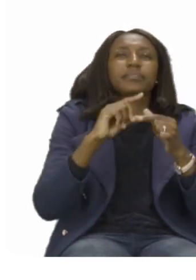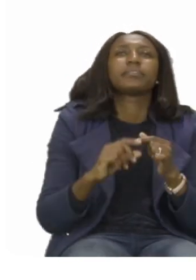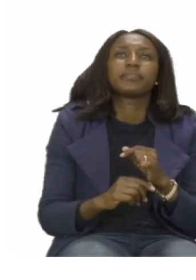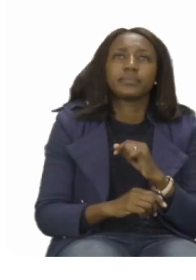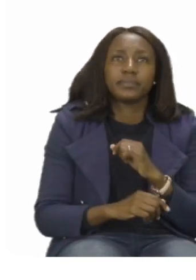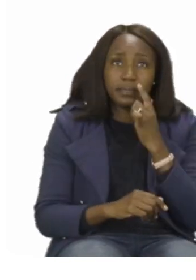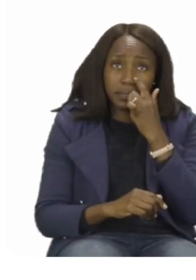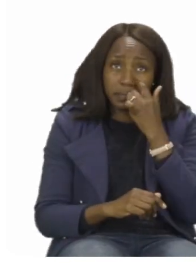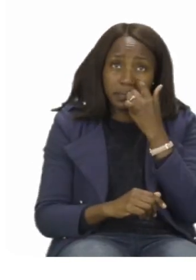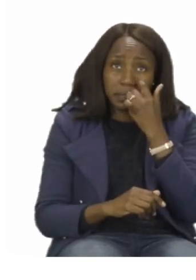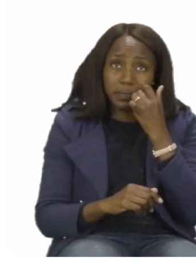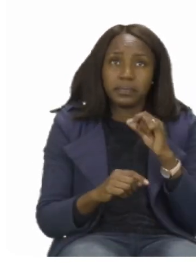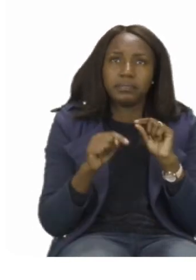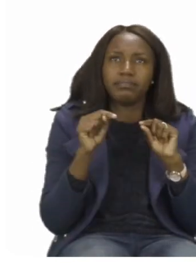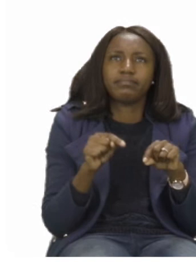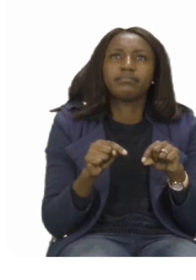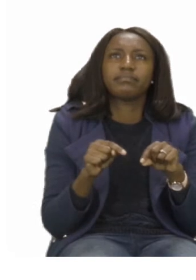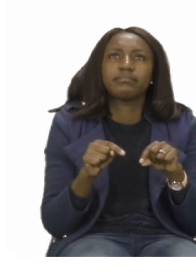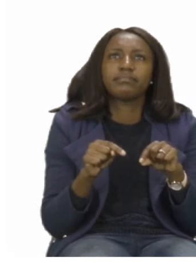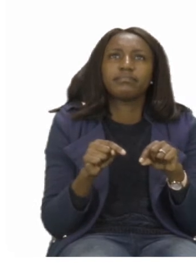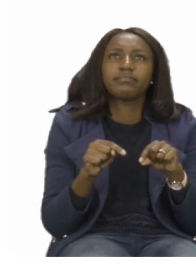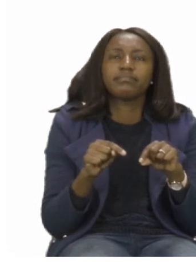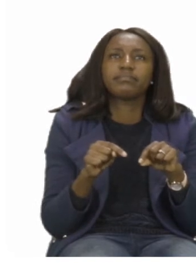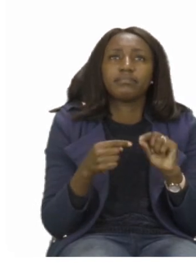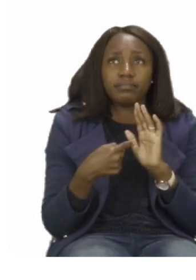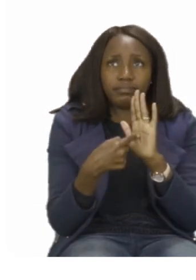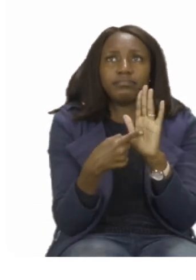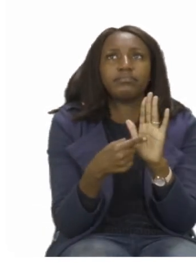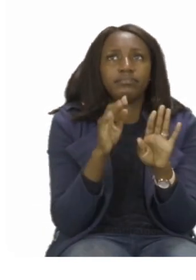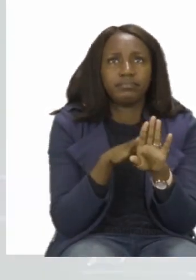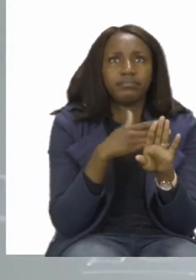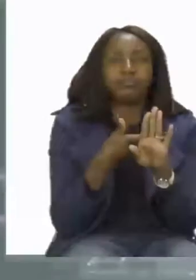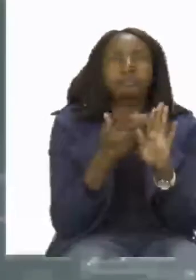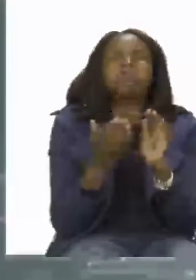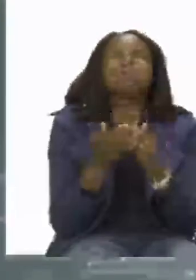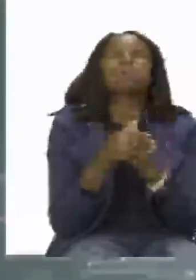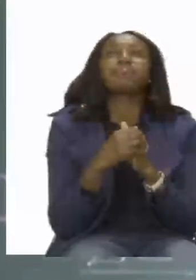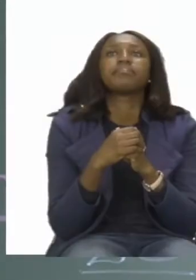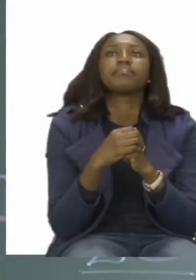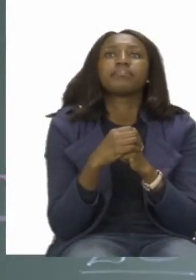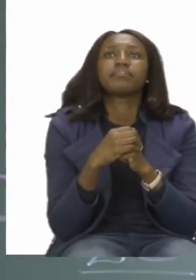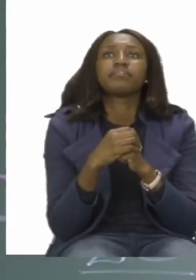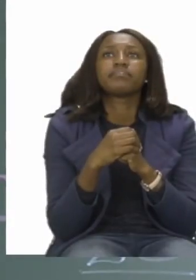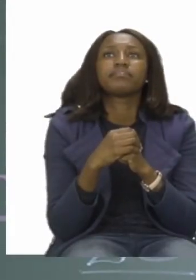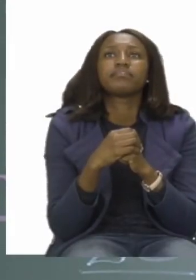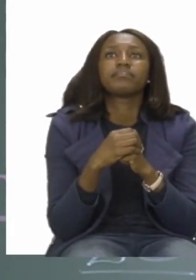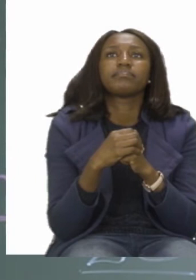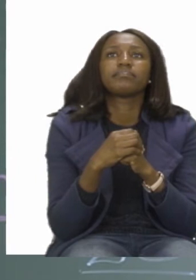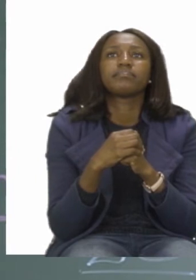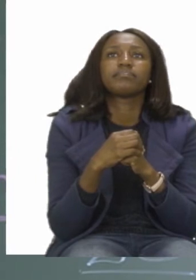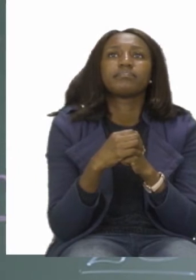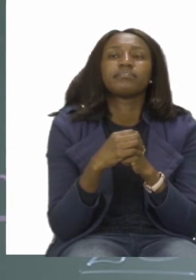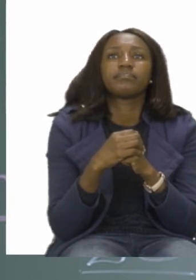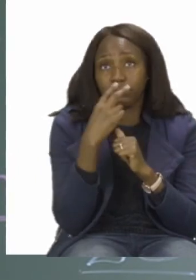Okay, now on the board I have a few examples for you. So you